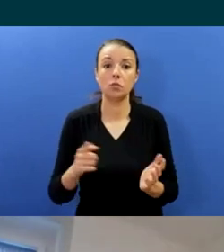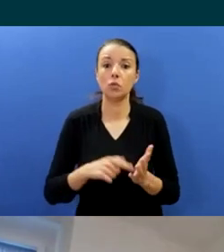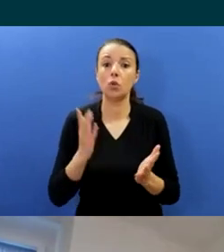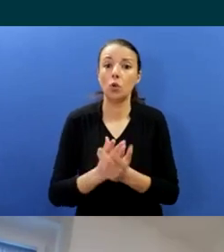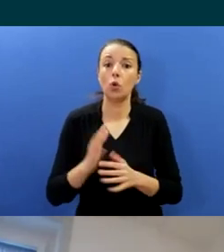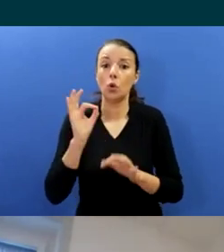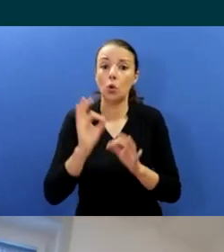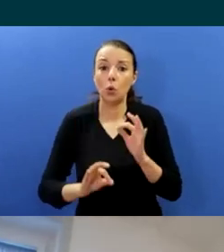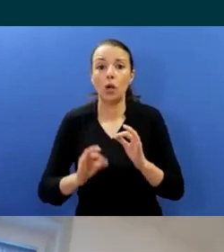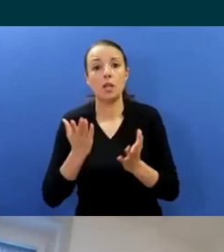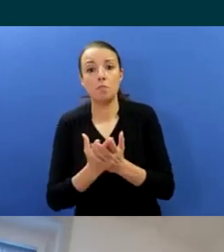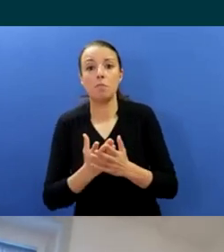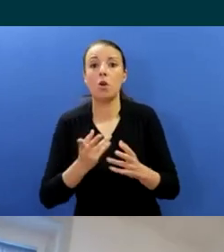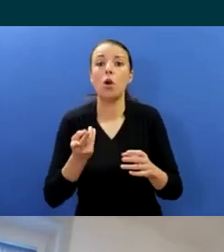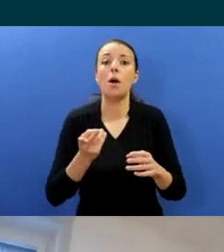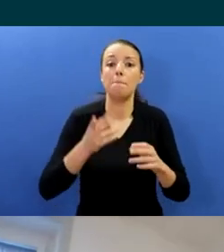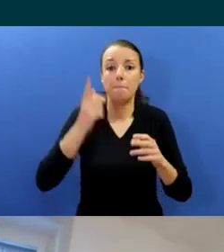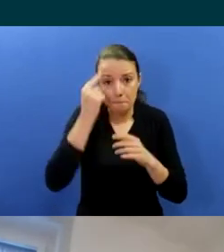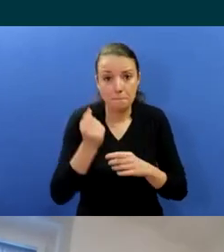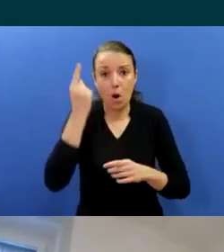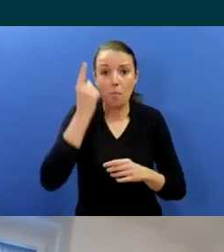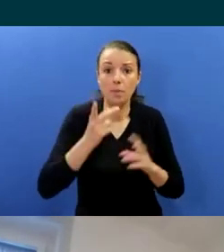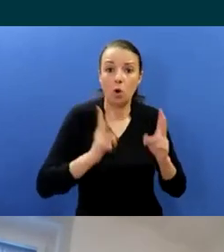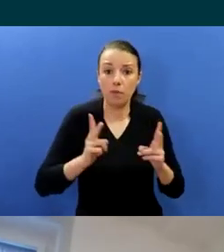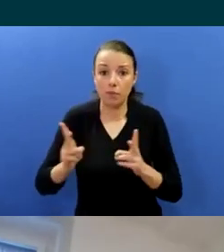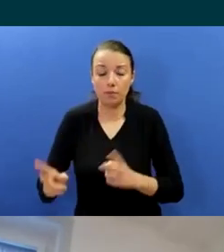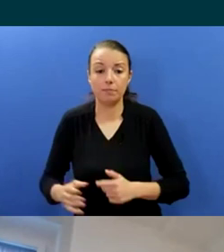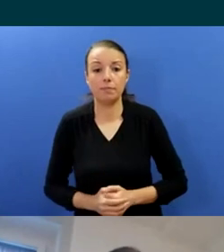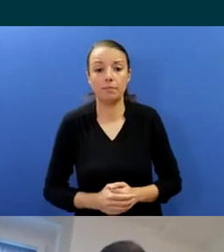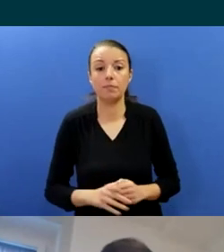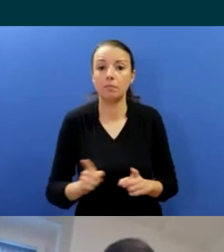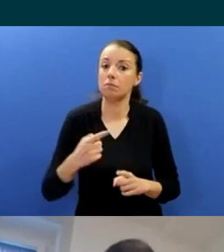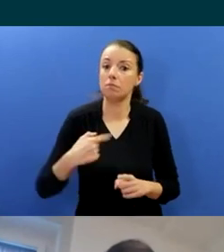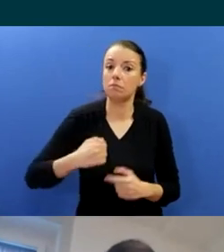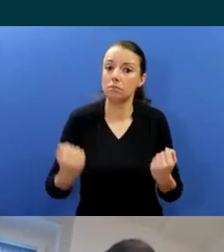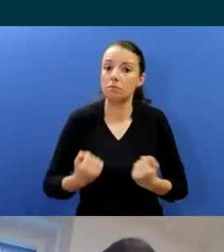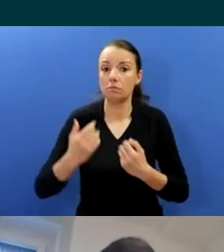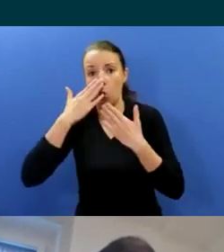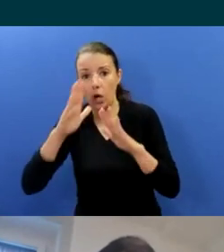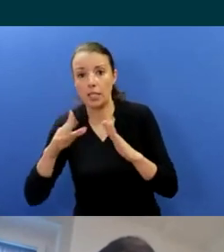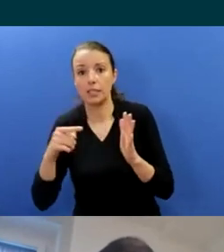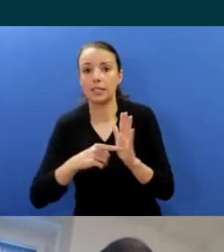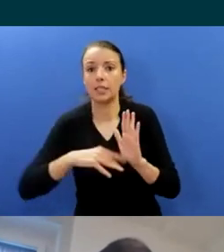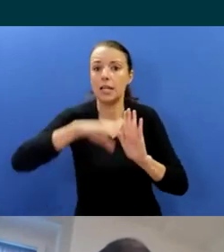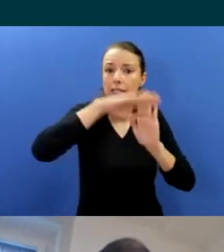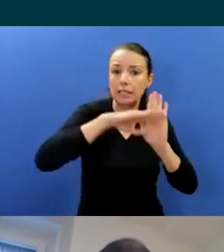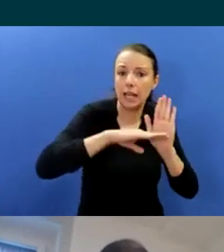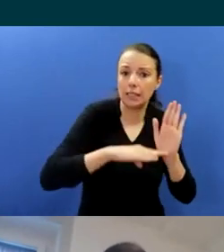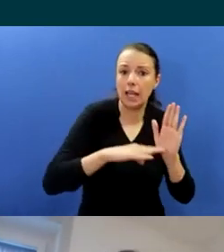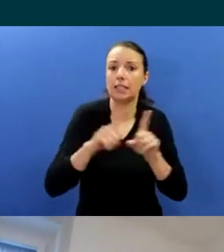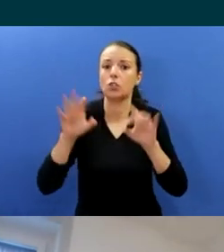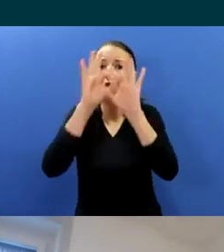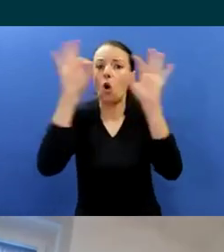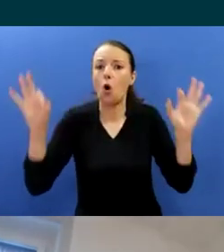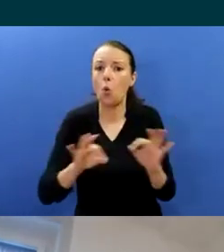Regarding also the framework, strategic framework, or the rules that we set out, or respecting these rules. And then there